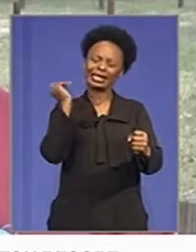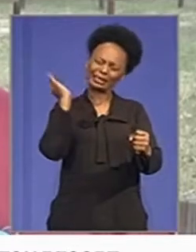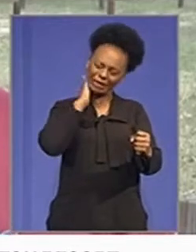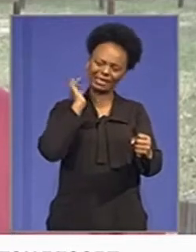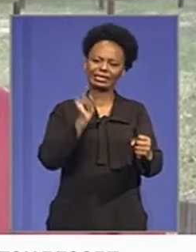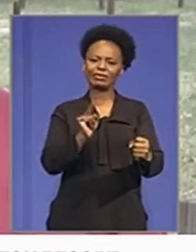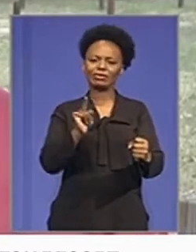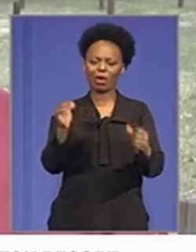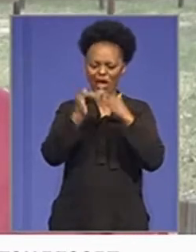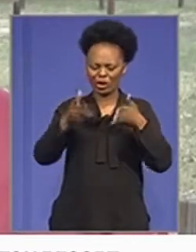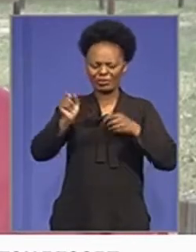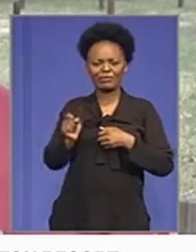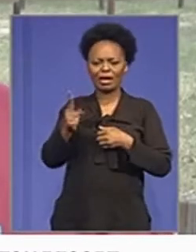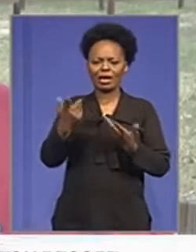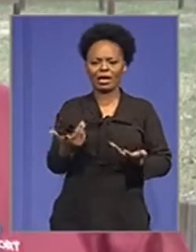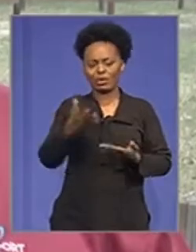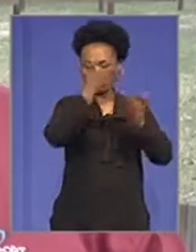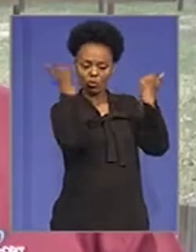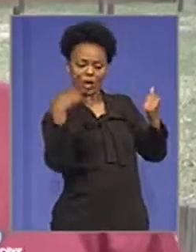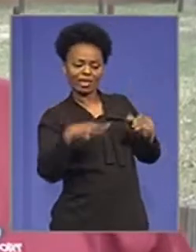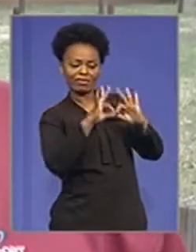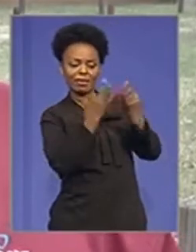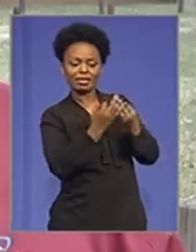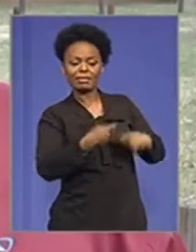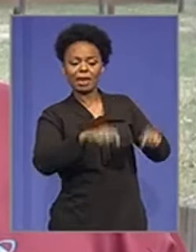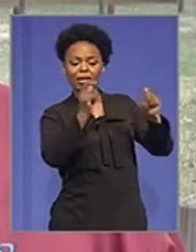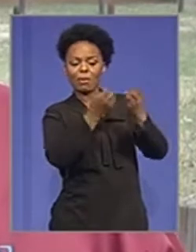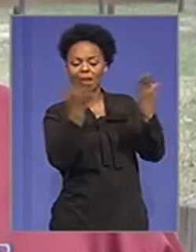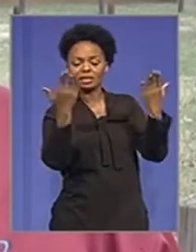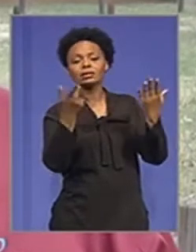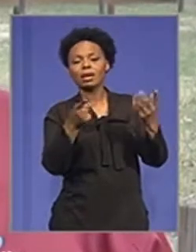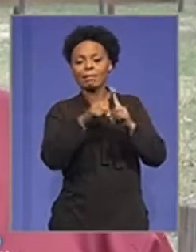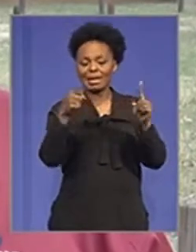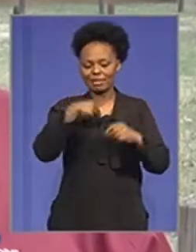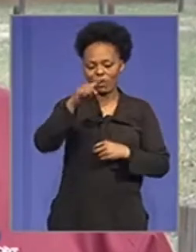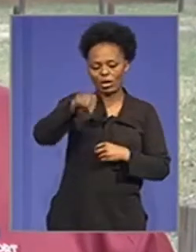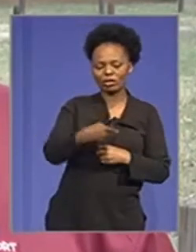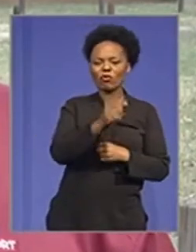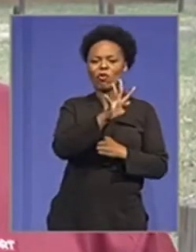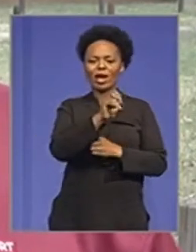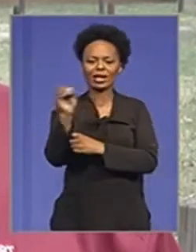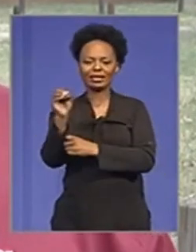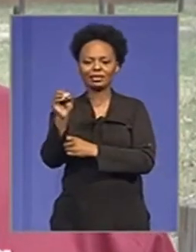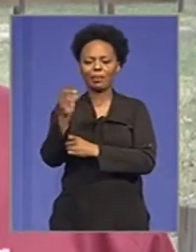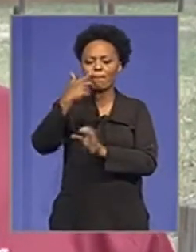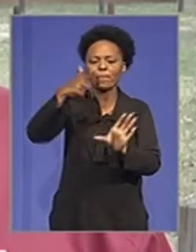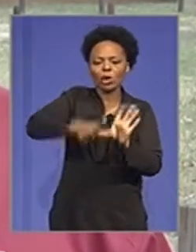me as a family. I don't know what the other families are spending, but for me personally, I'm spending 1,400 on